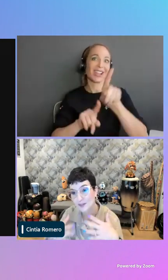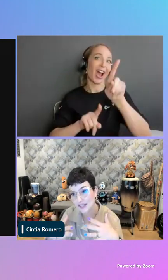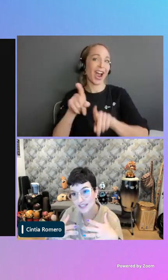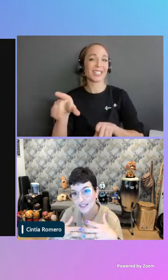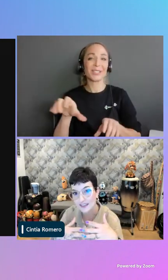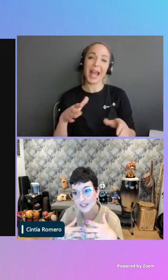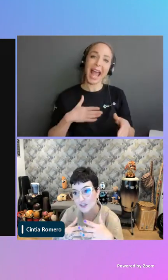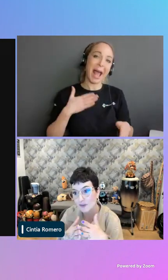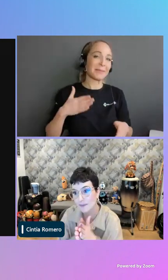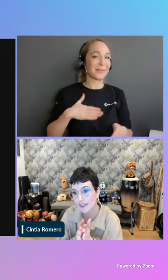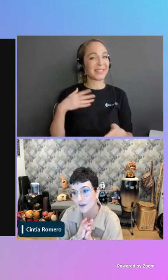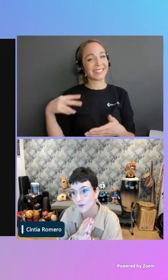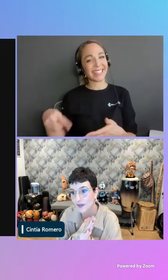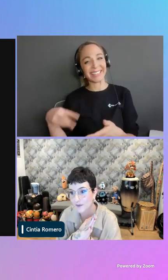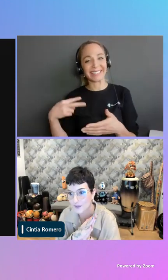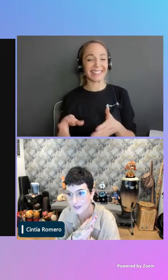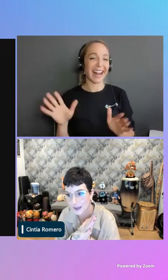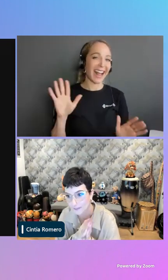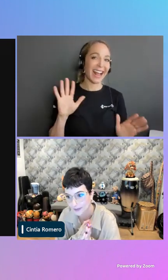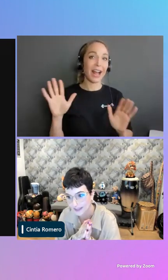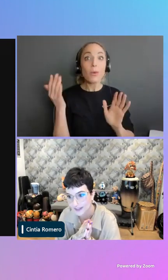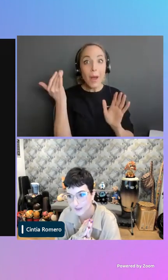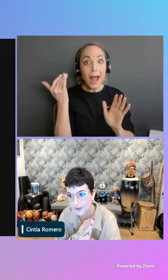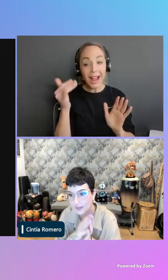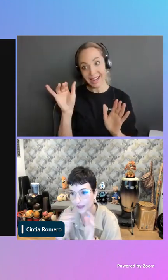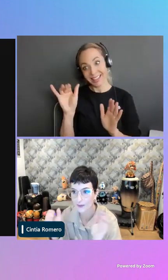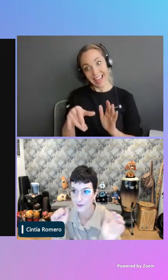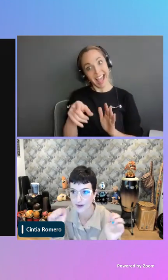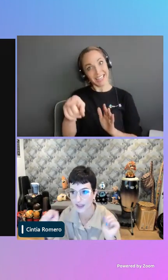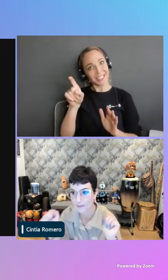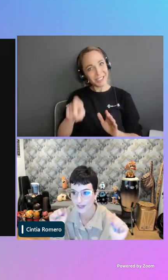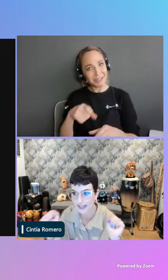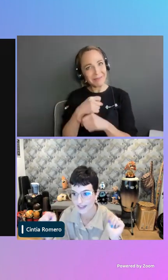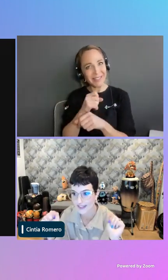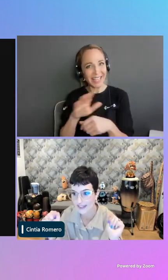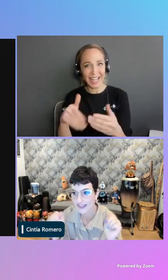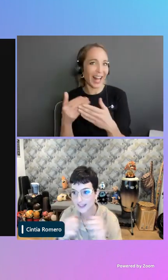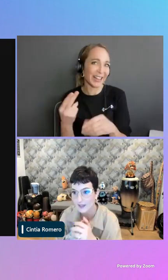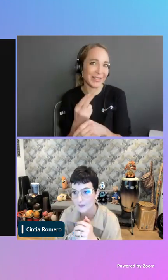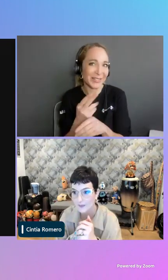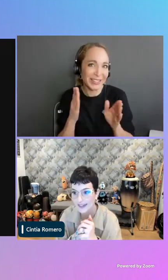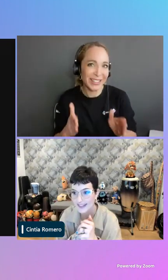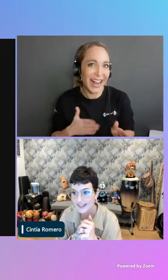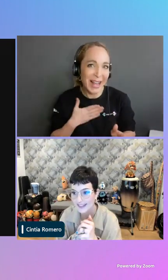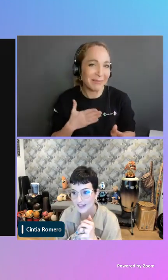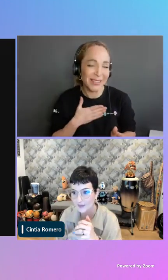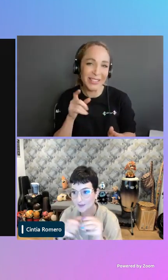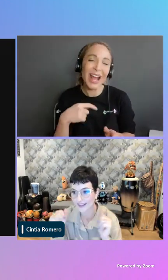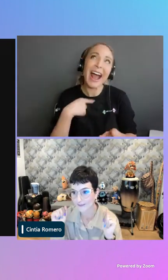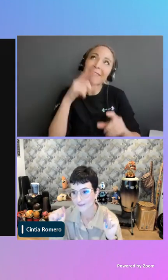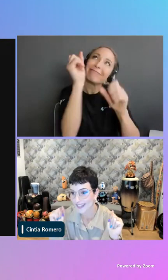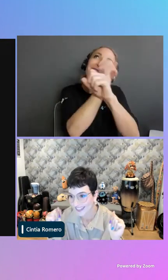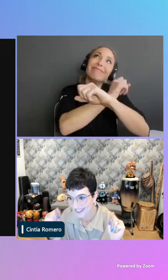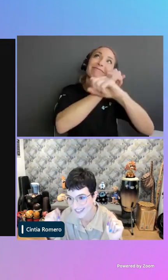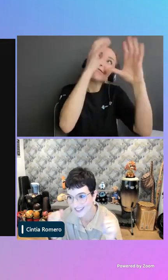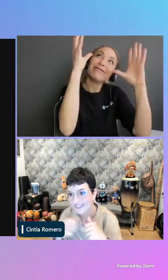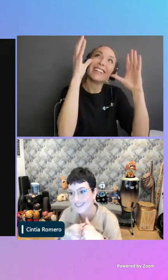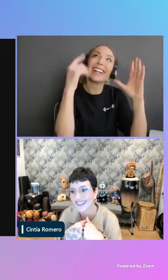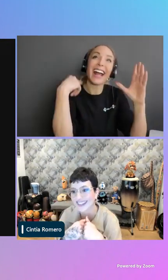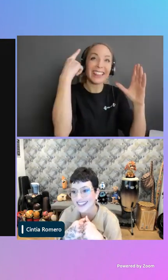accessible experience, they should make our users happy. So I think about a happy dance when I see that we're like